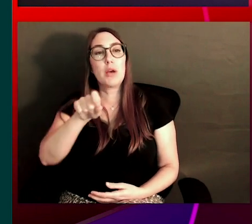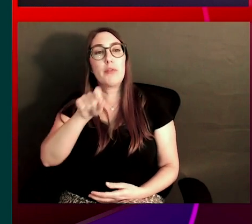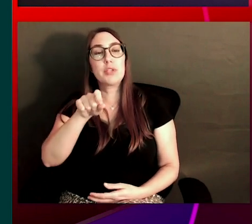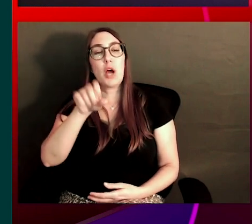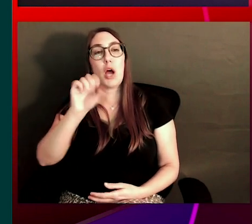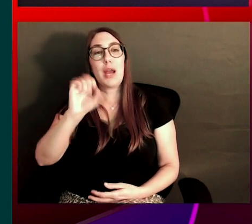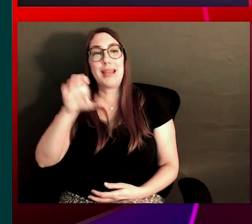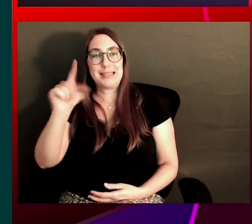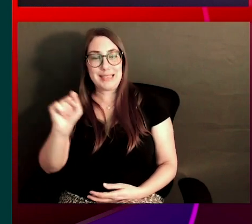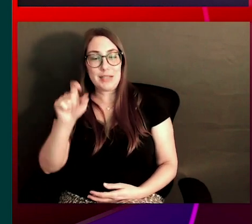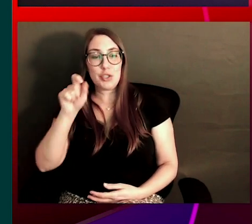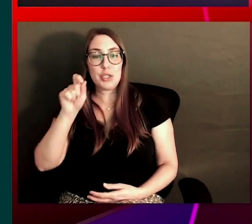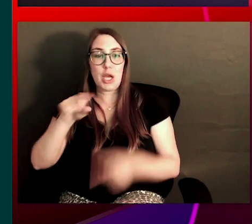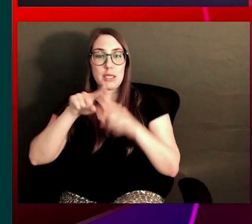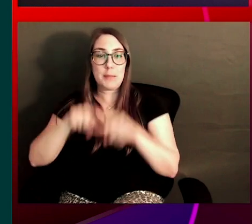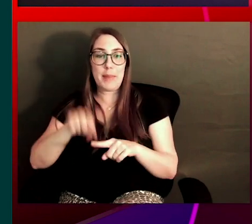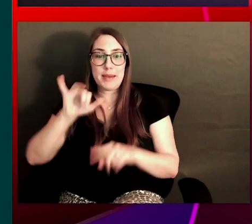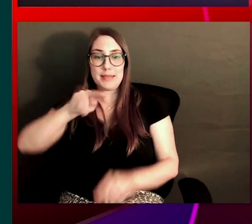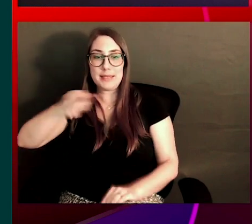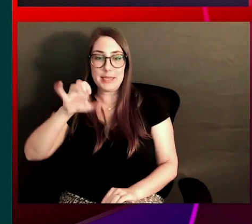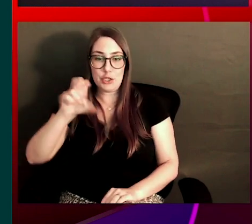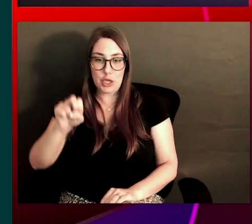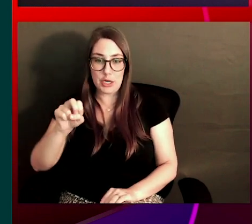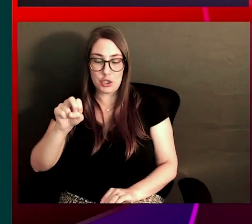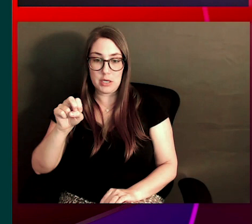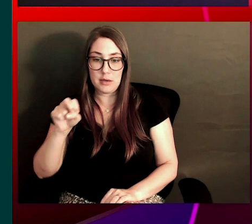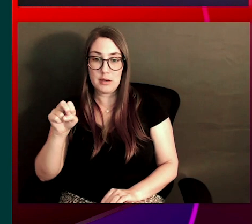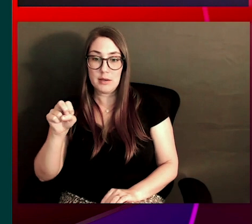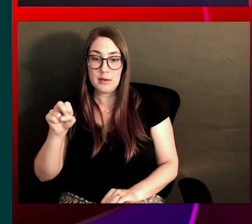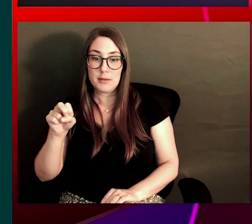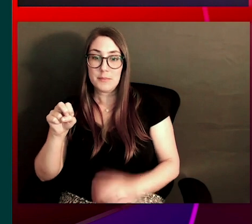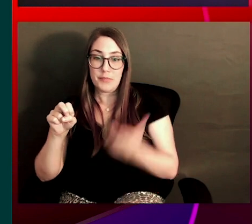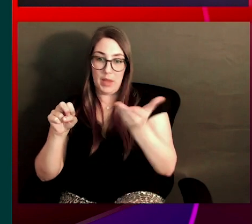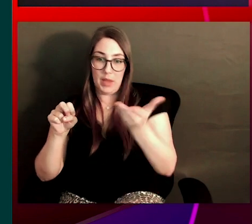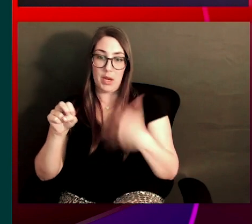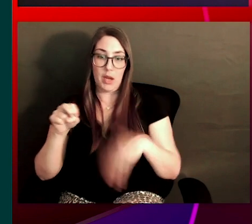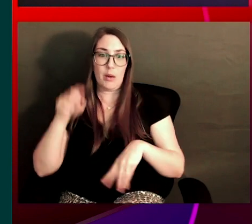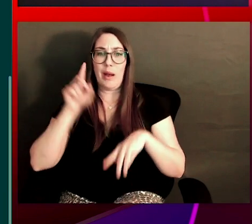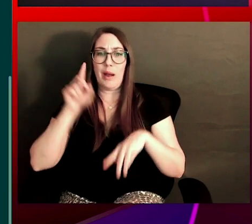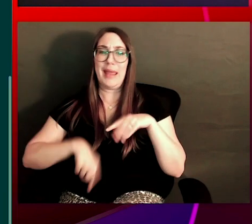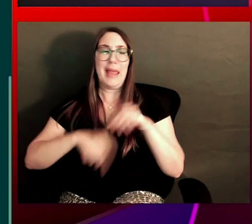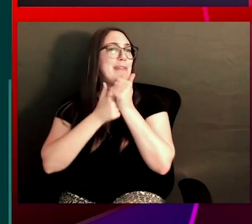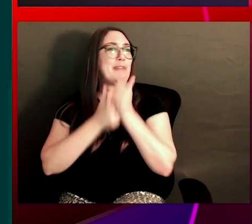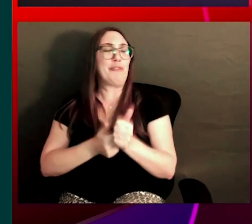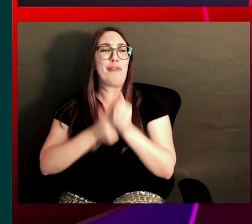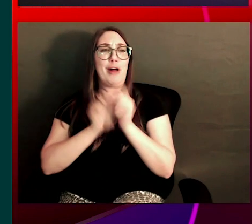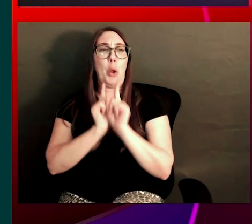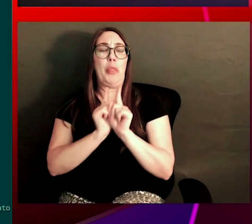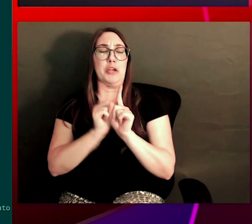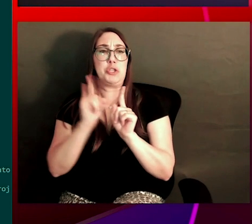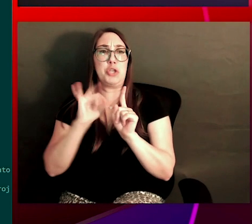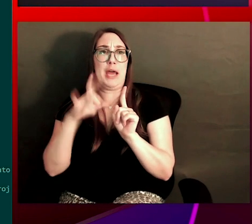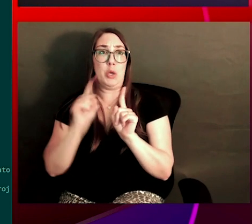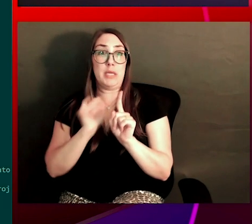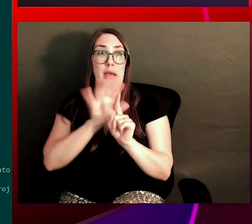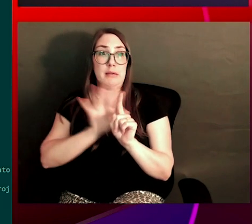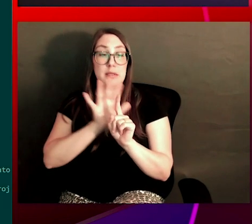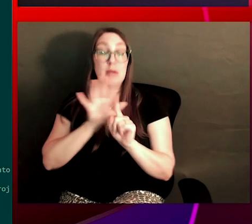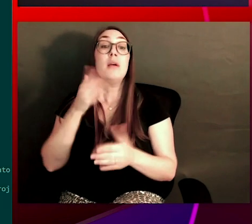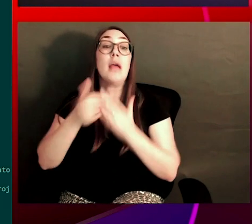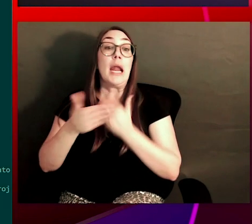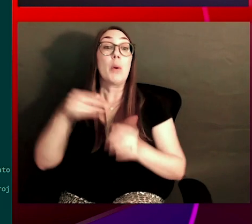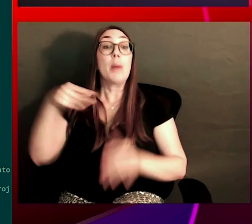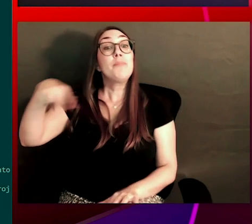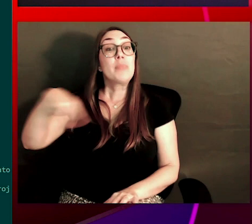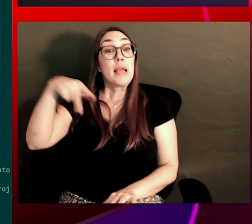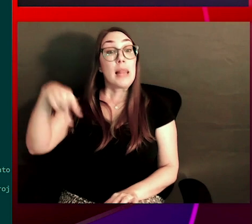Microsoft.extensions.dependency injection. Now, derp dependency injection. Here we go. I can't even follow the shadowed text. OK, so we'll add that. Now, one thing